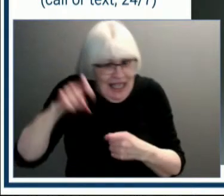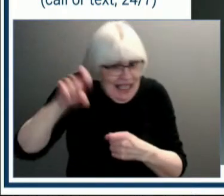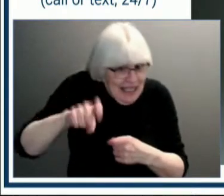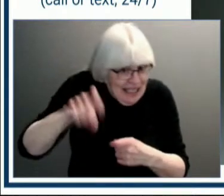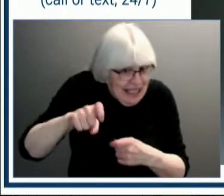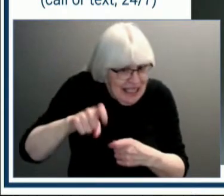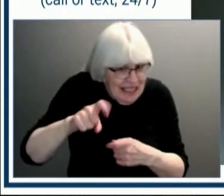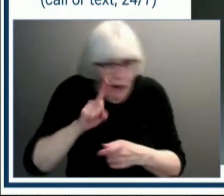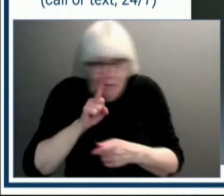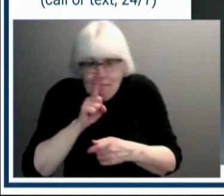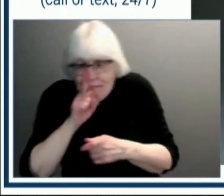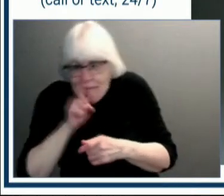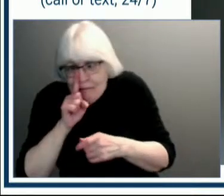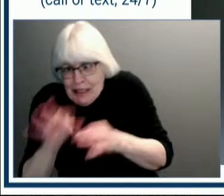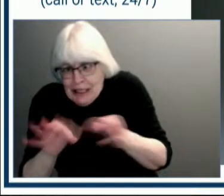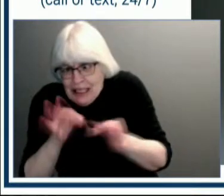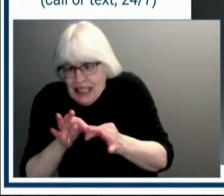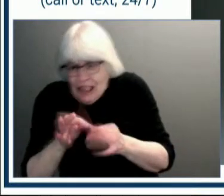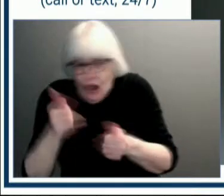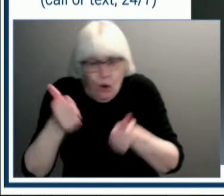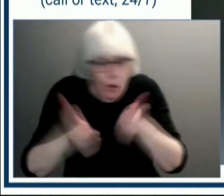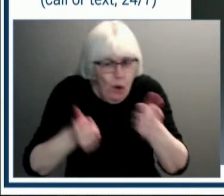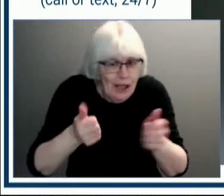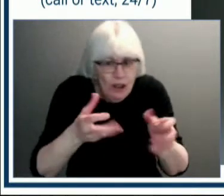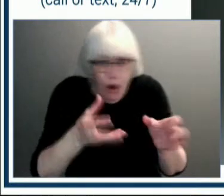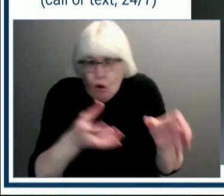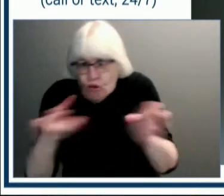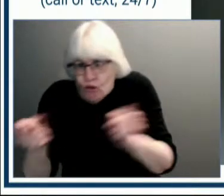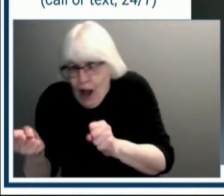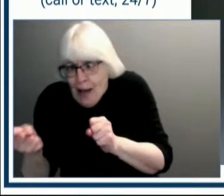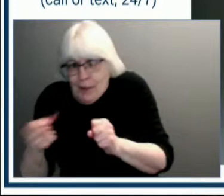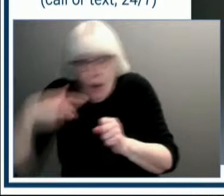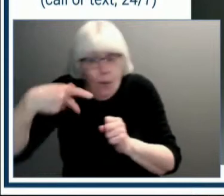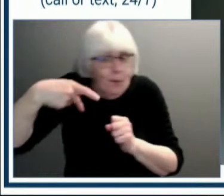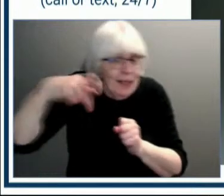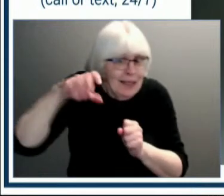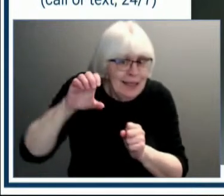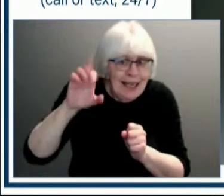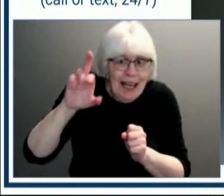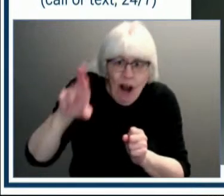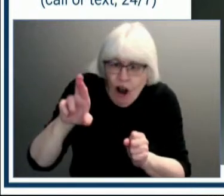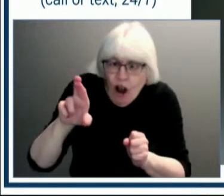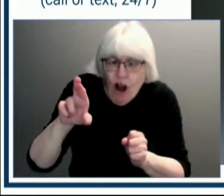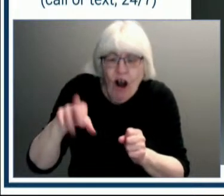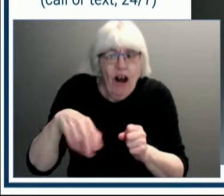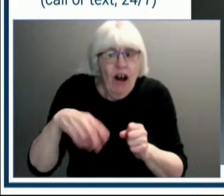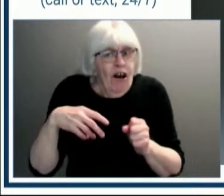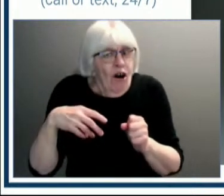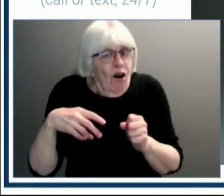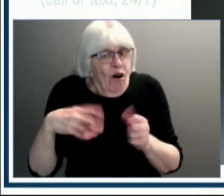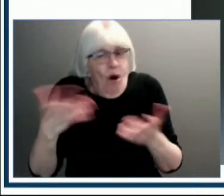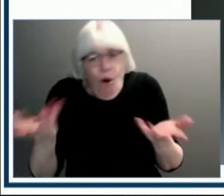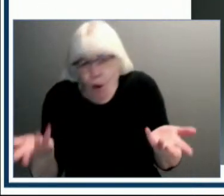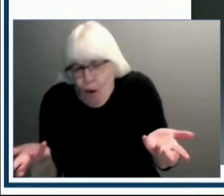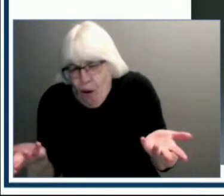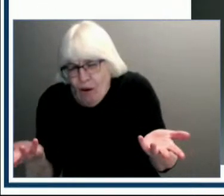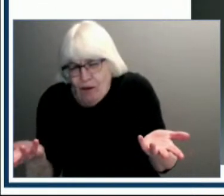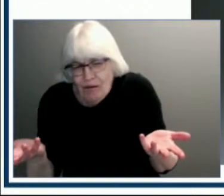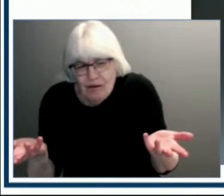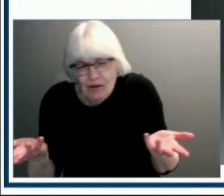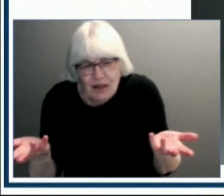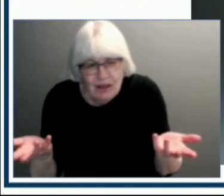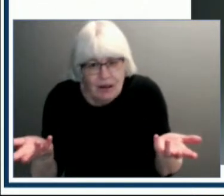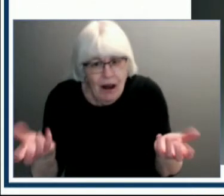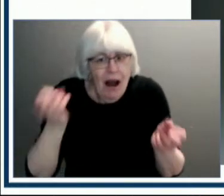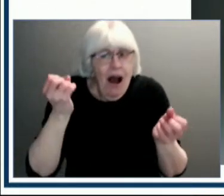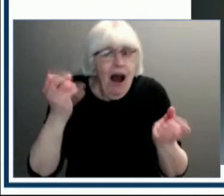you need. We have far too many people just showing up at testing sites demanding to have tests, and many of them are not even eligible. They're